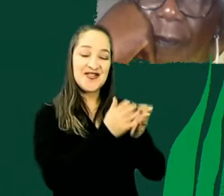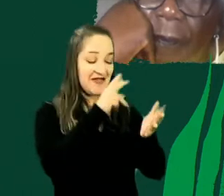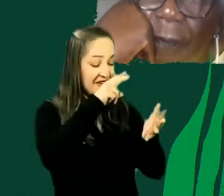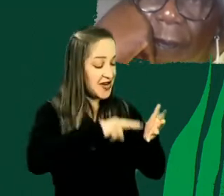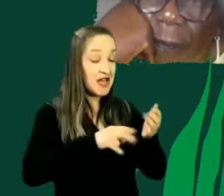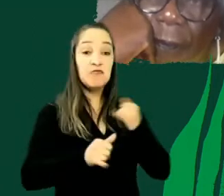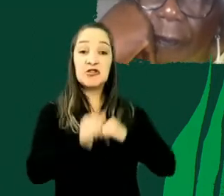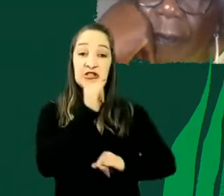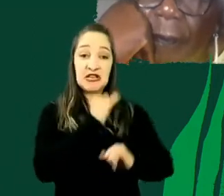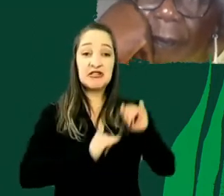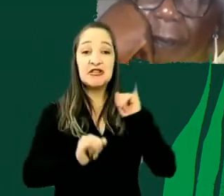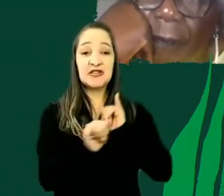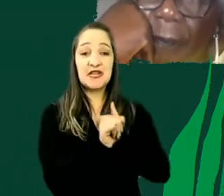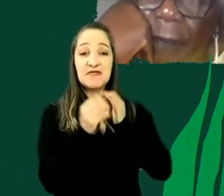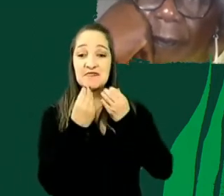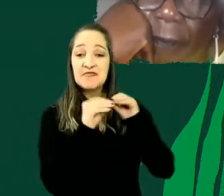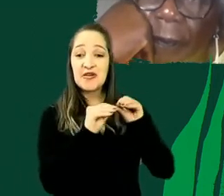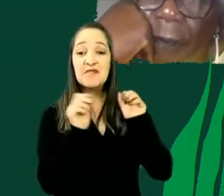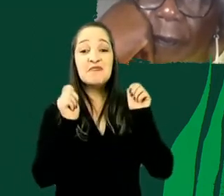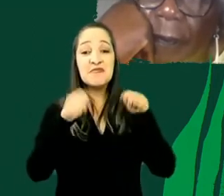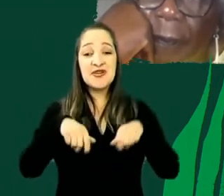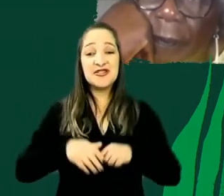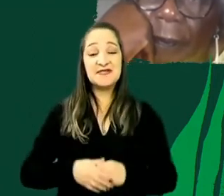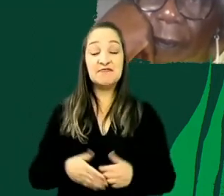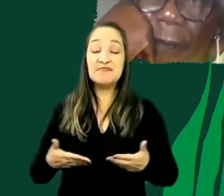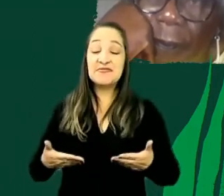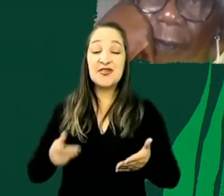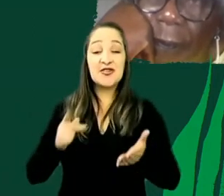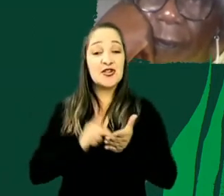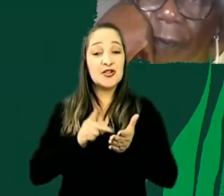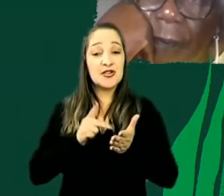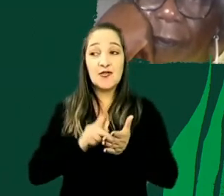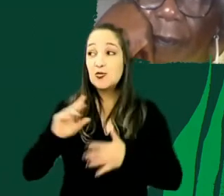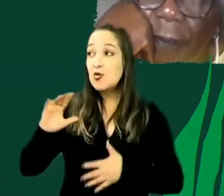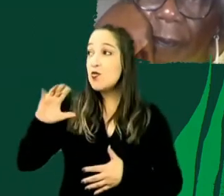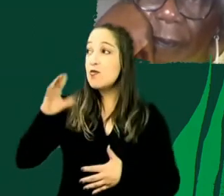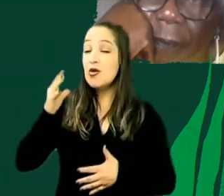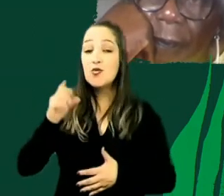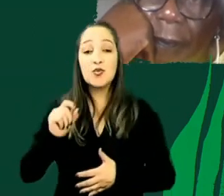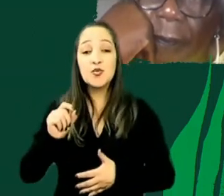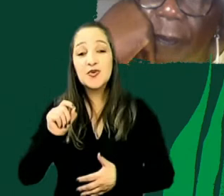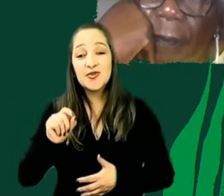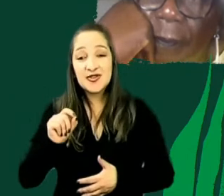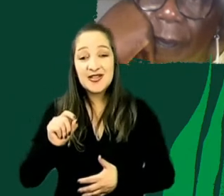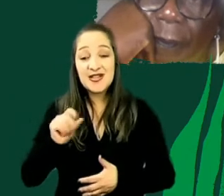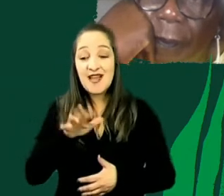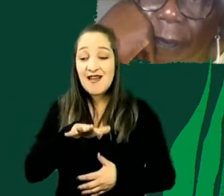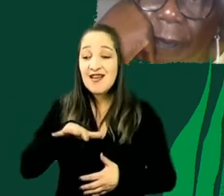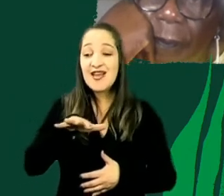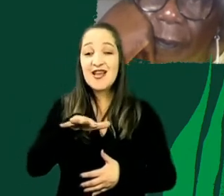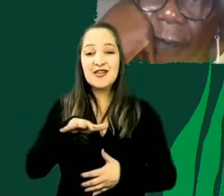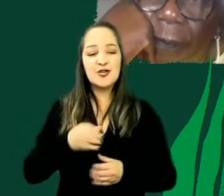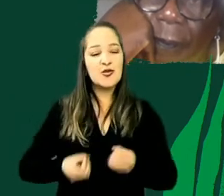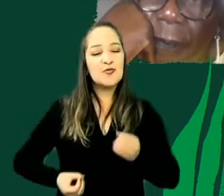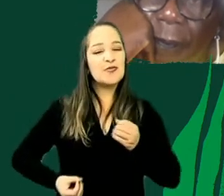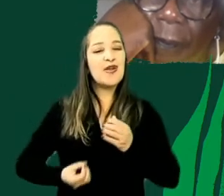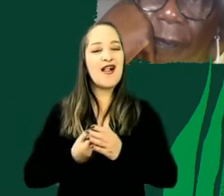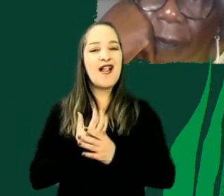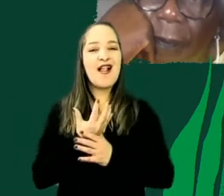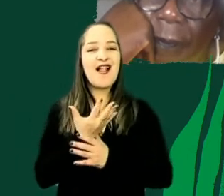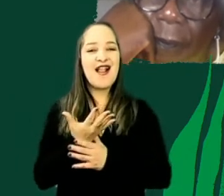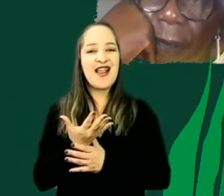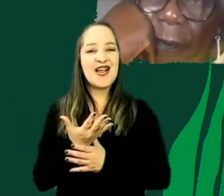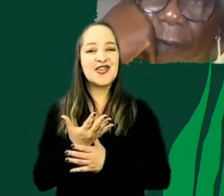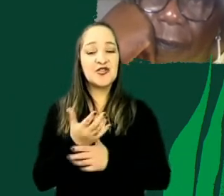actually, part of what is happening is a flowering of the work of Black women. But it's also true